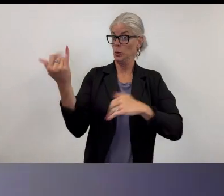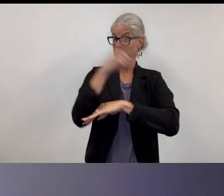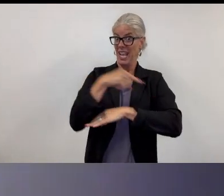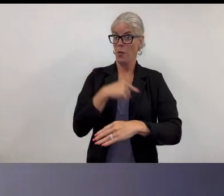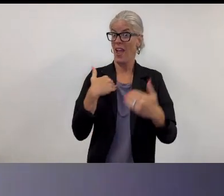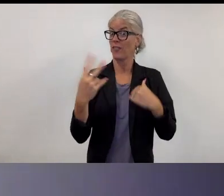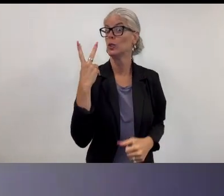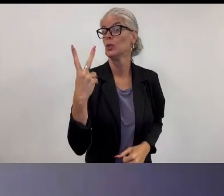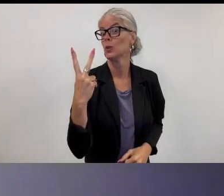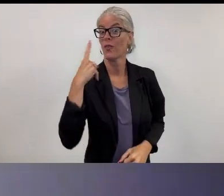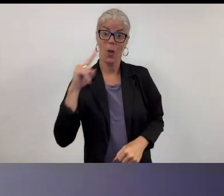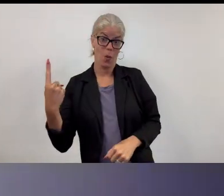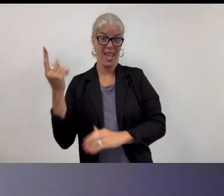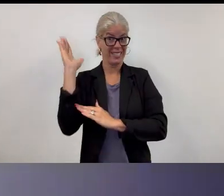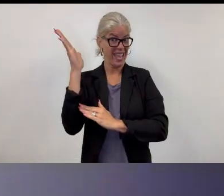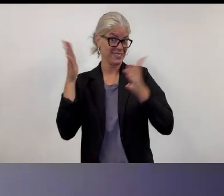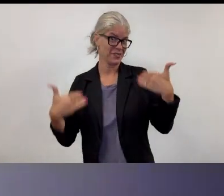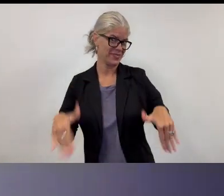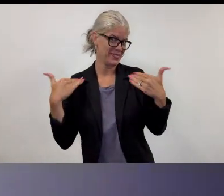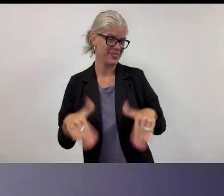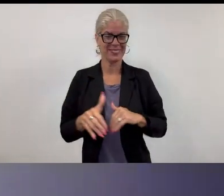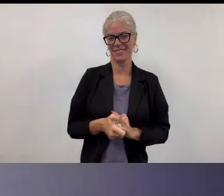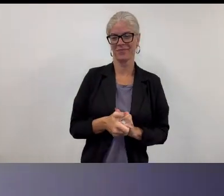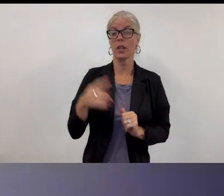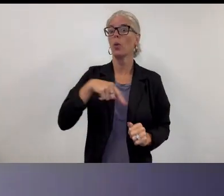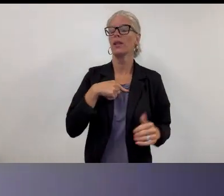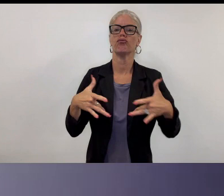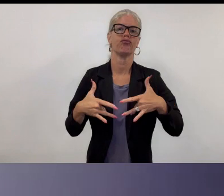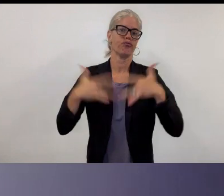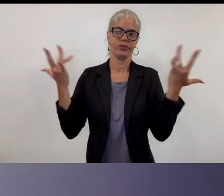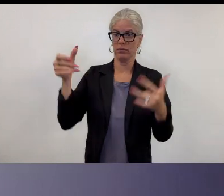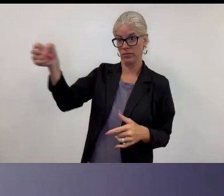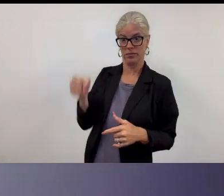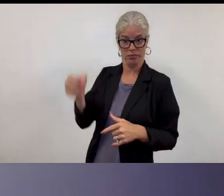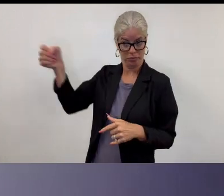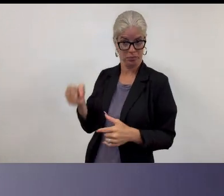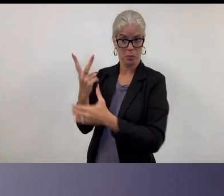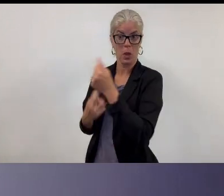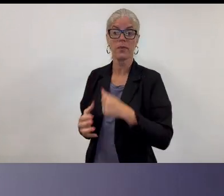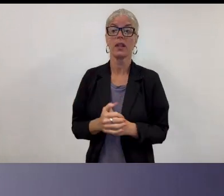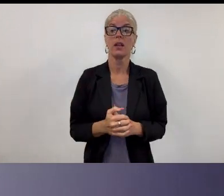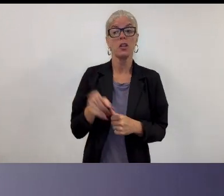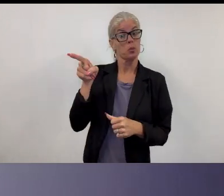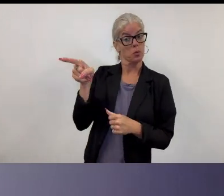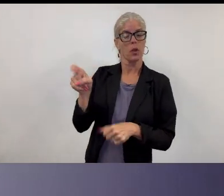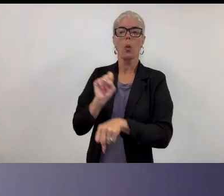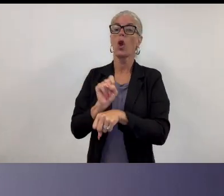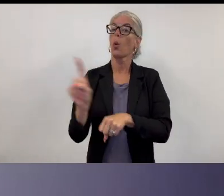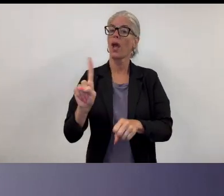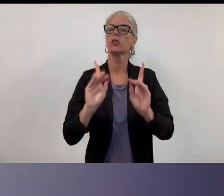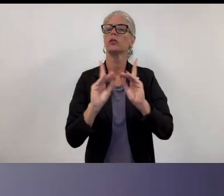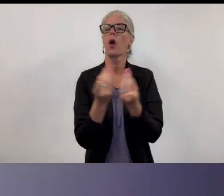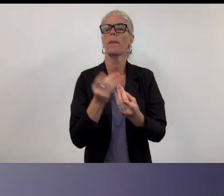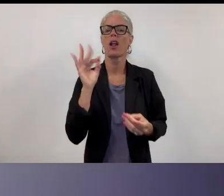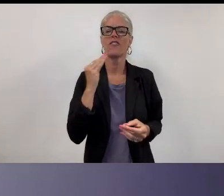speaker today. It's very exciting to have this speaker. He actually works in the Department of Homeland Security